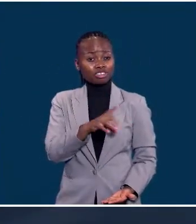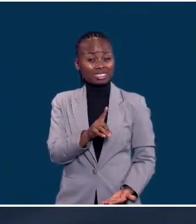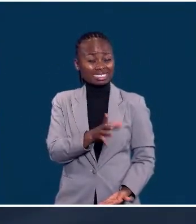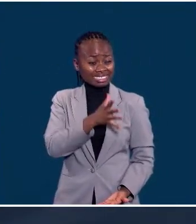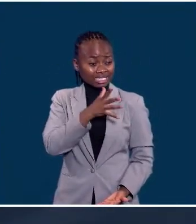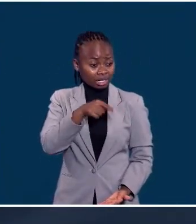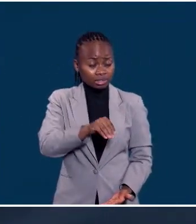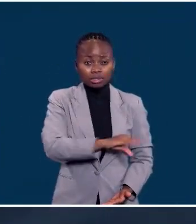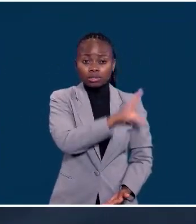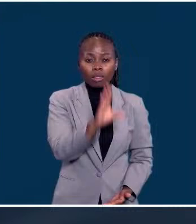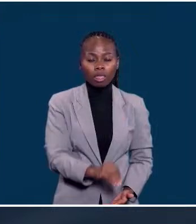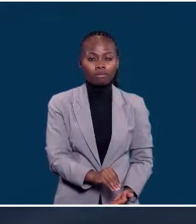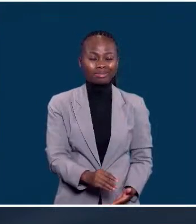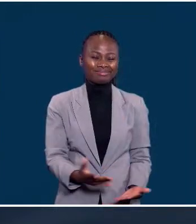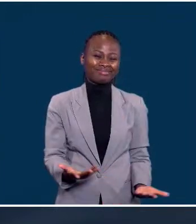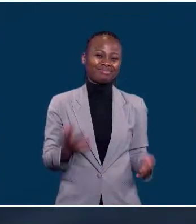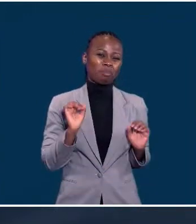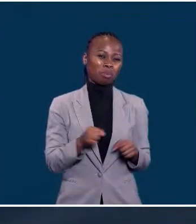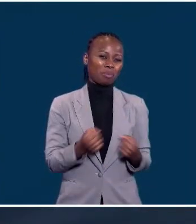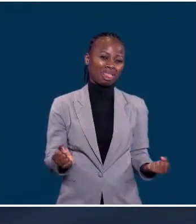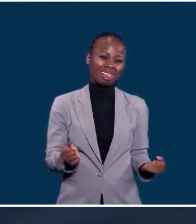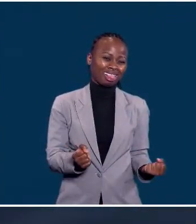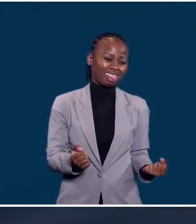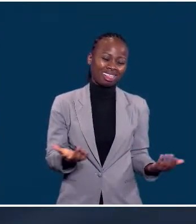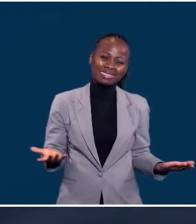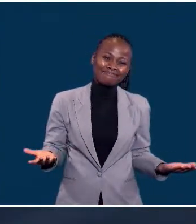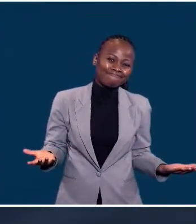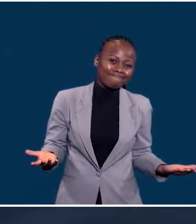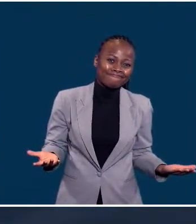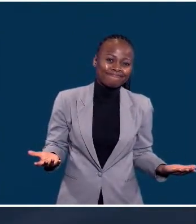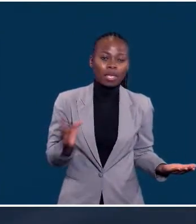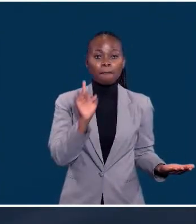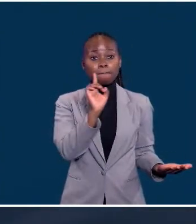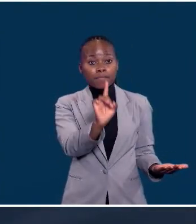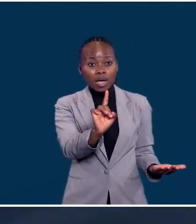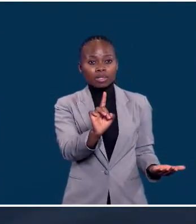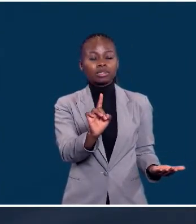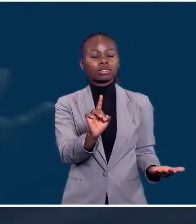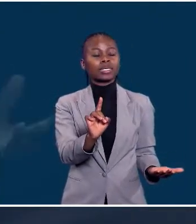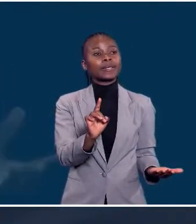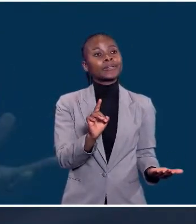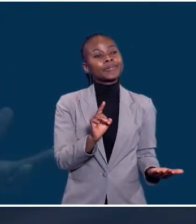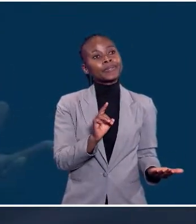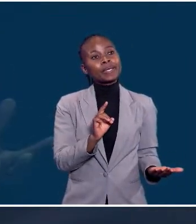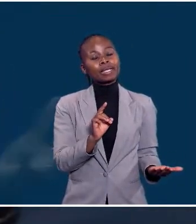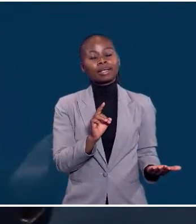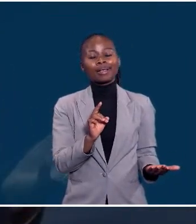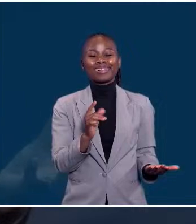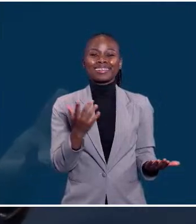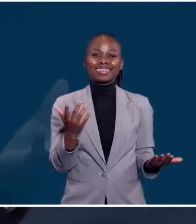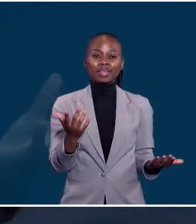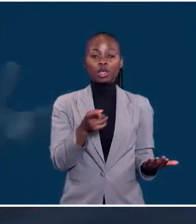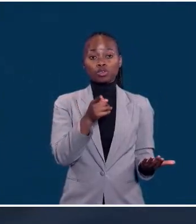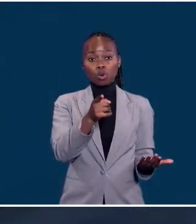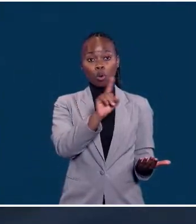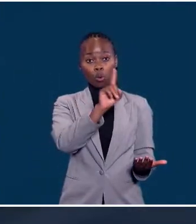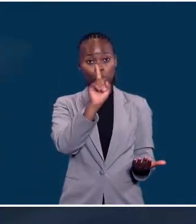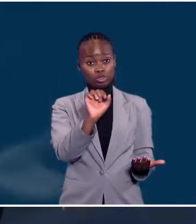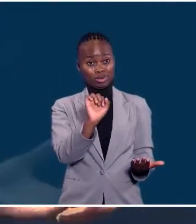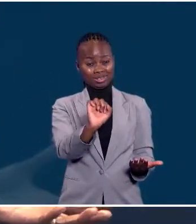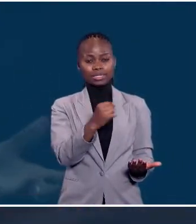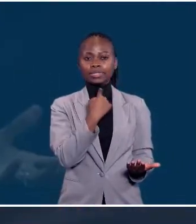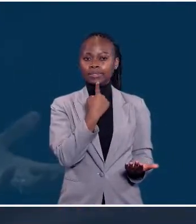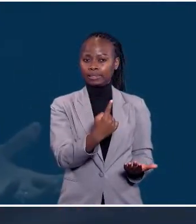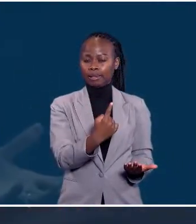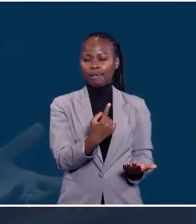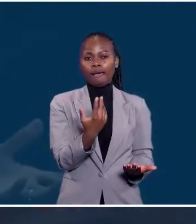We can't. But you had an easier part of your question, and your easier part of your question was, they have got such